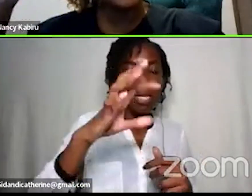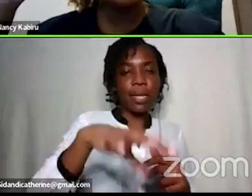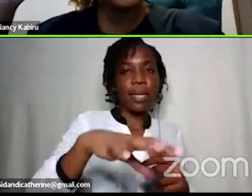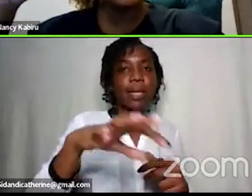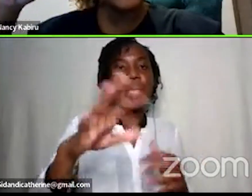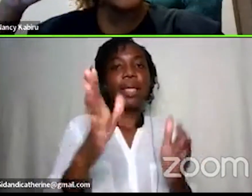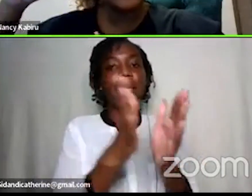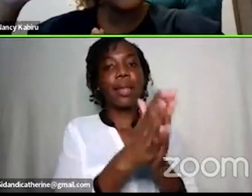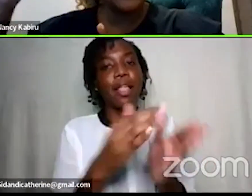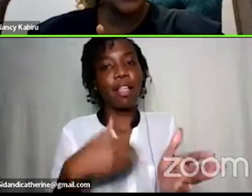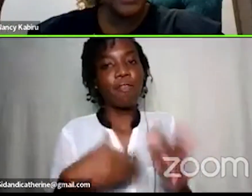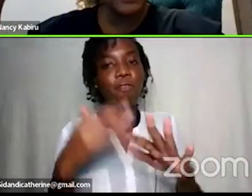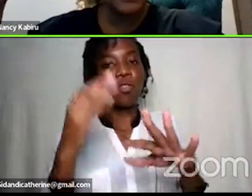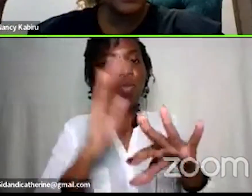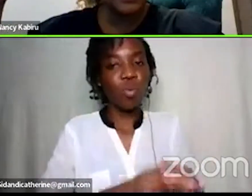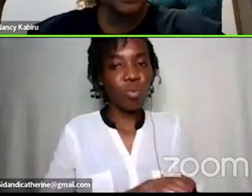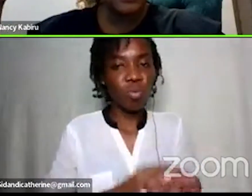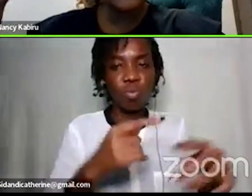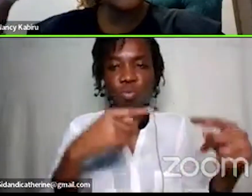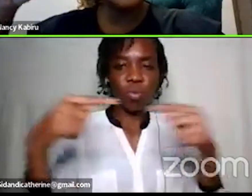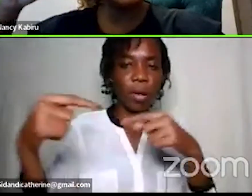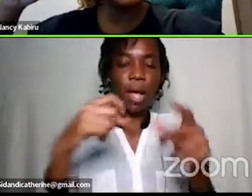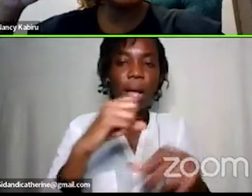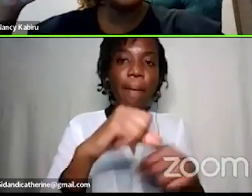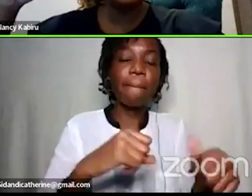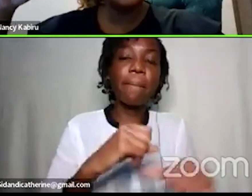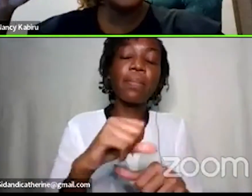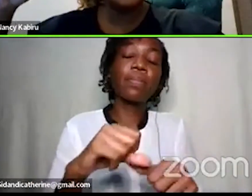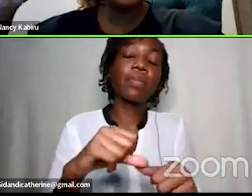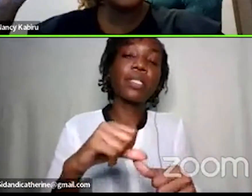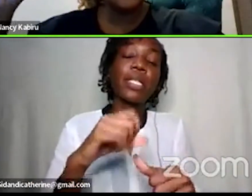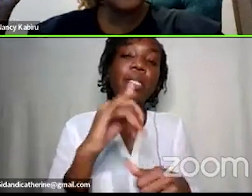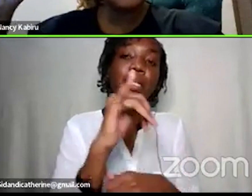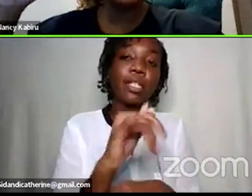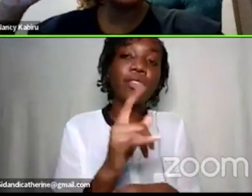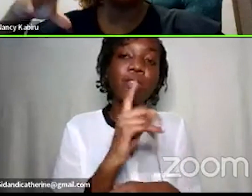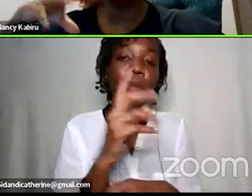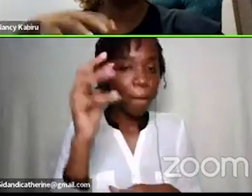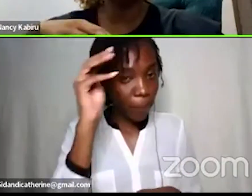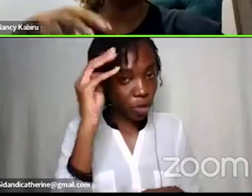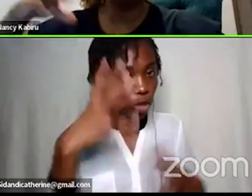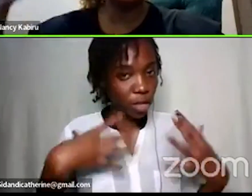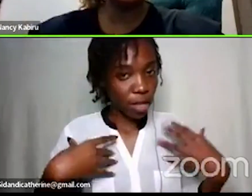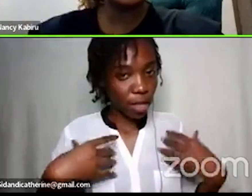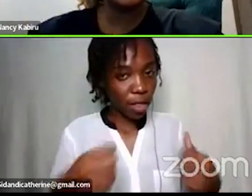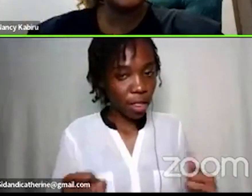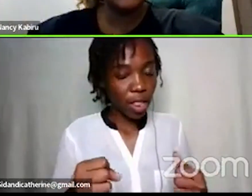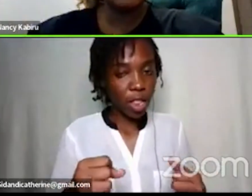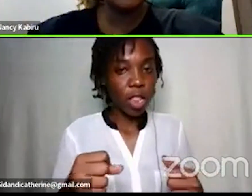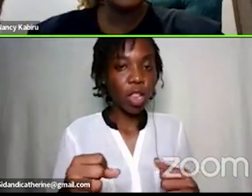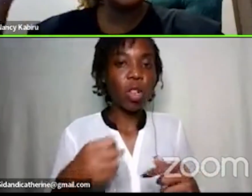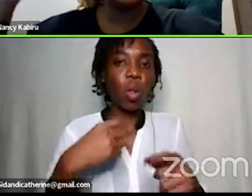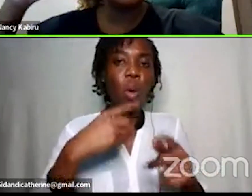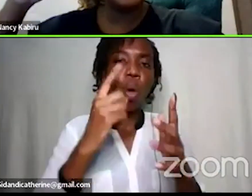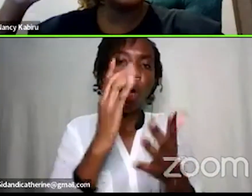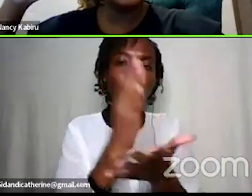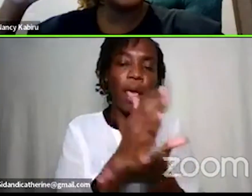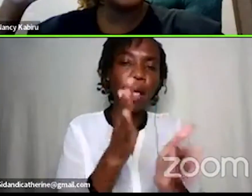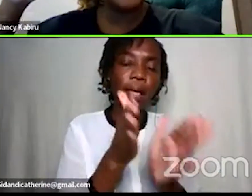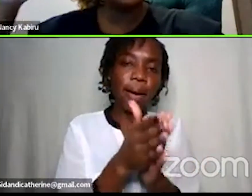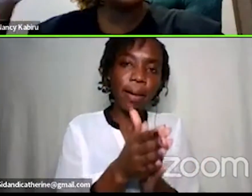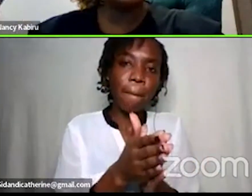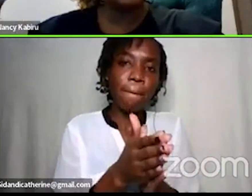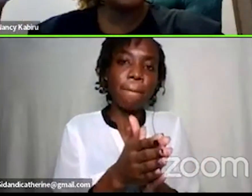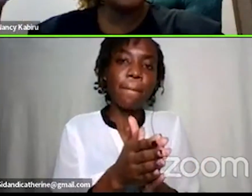a good argument around that. It is a mental health disorder, and to the biggest extreme, you